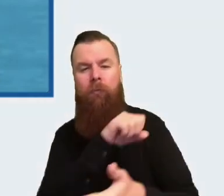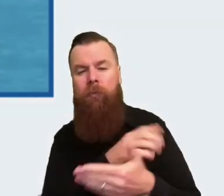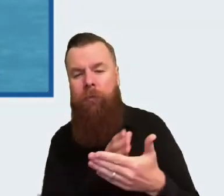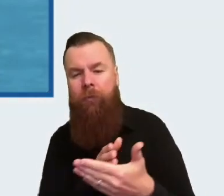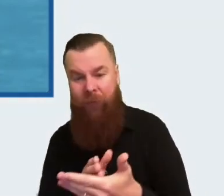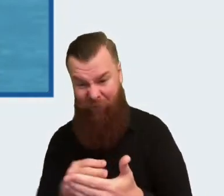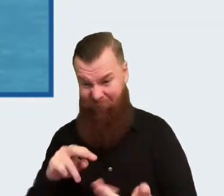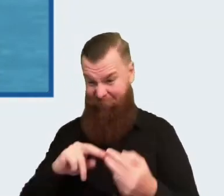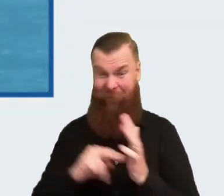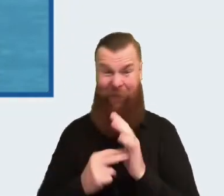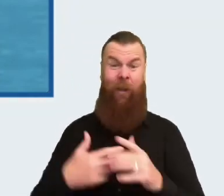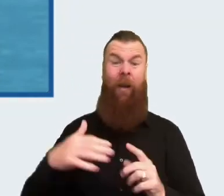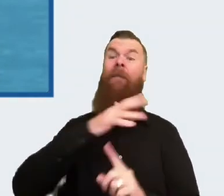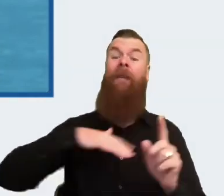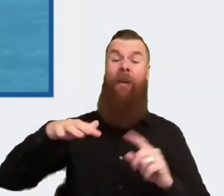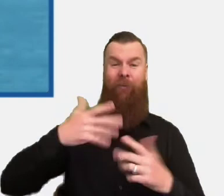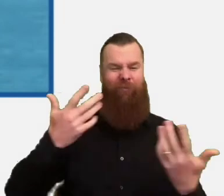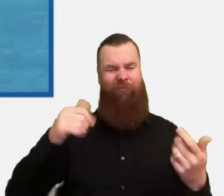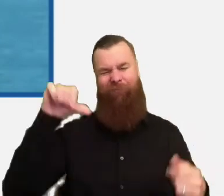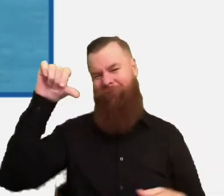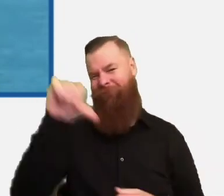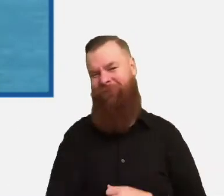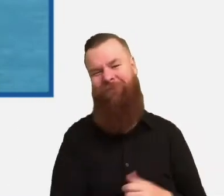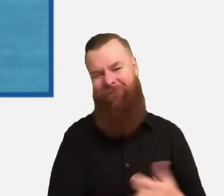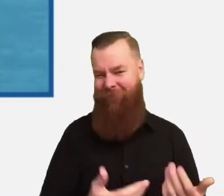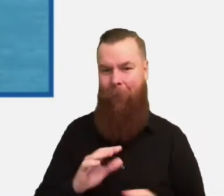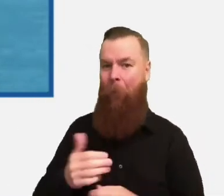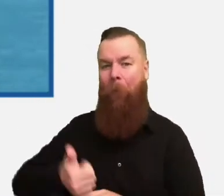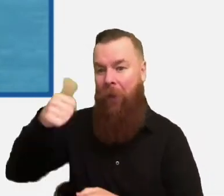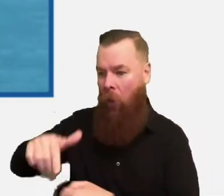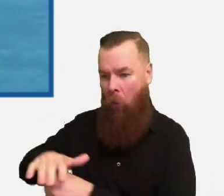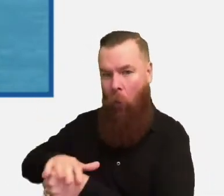good avoidance strategy for building new, where we have to take